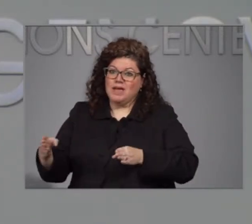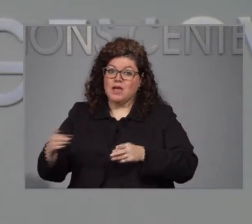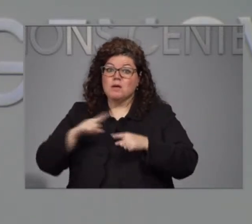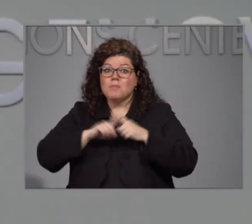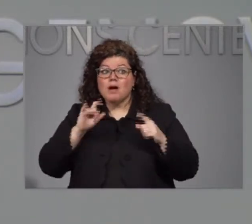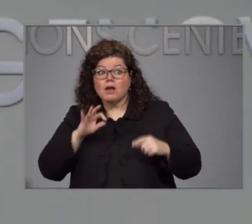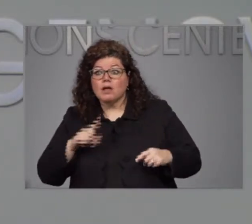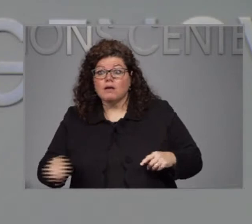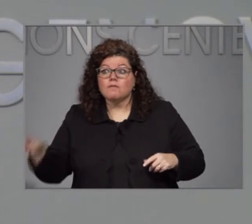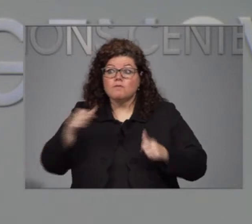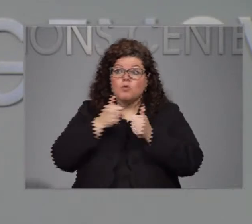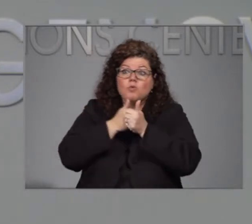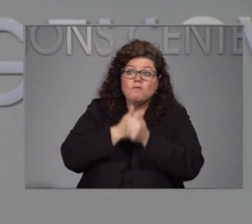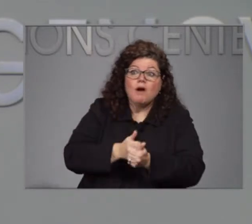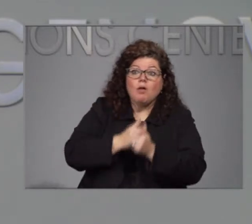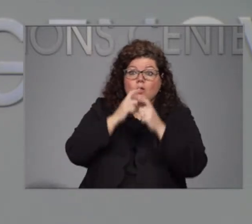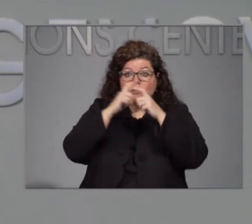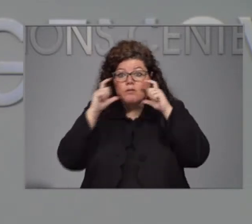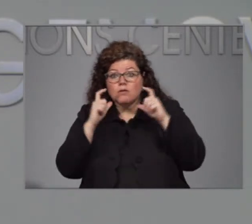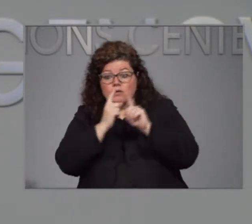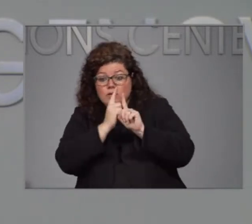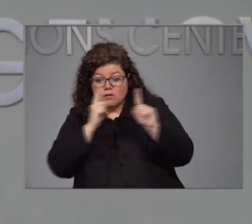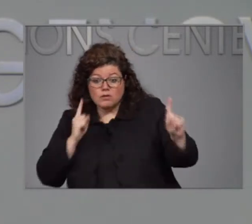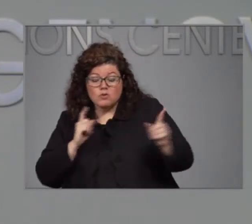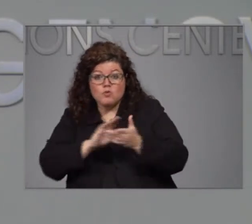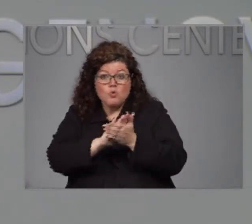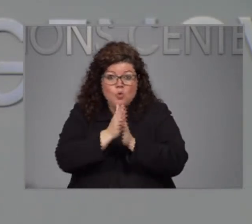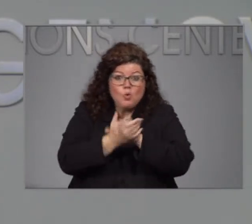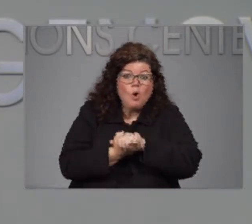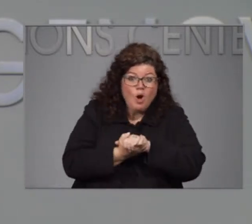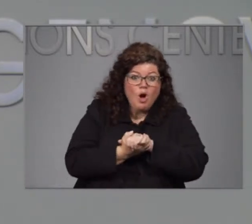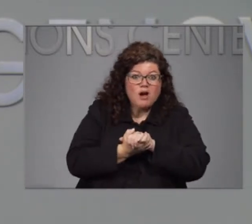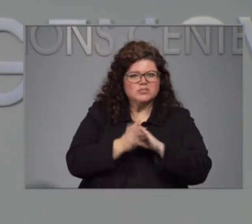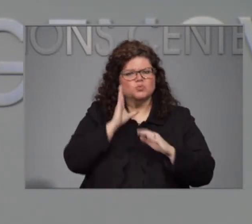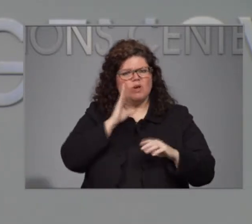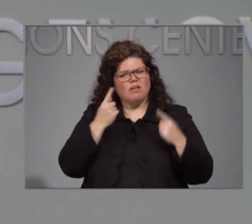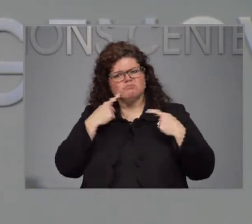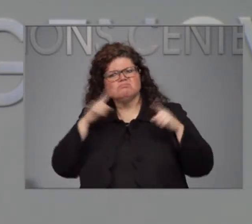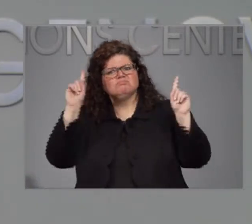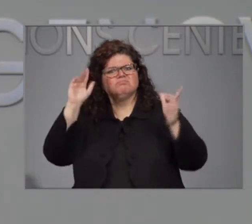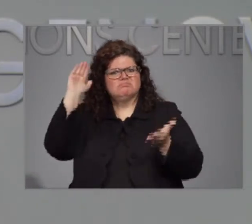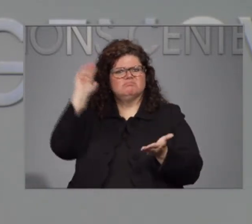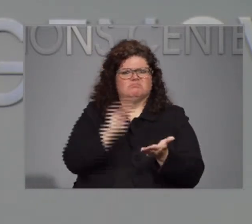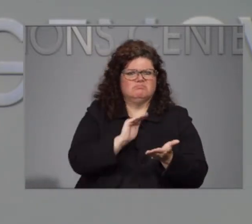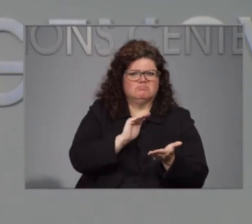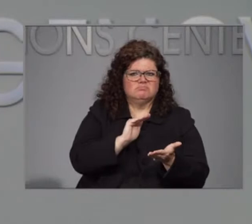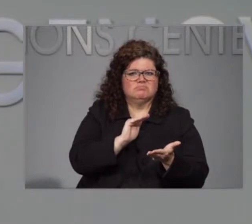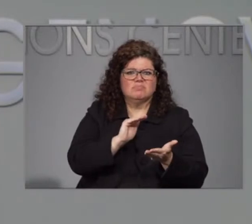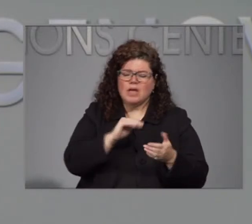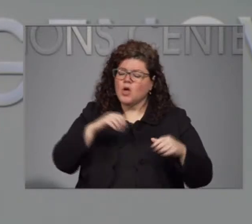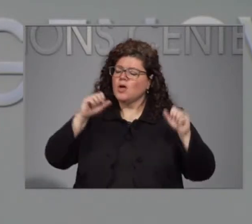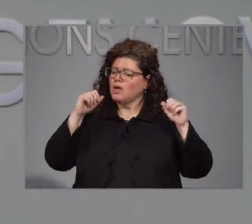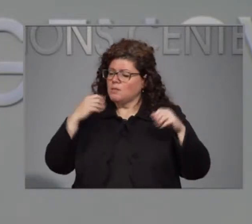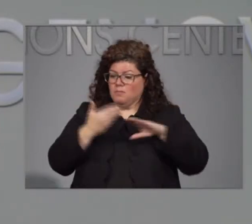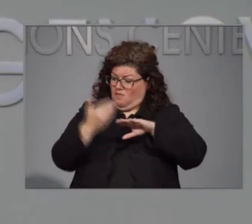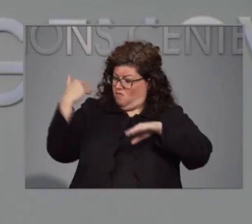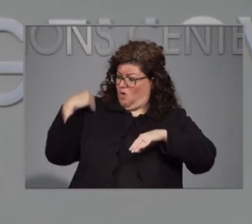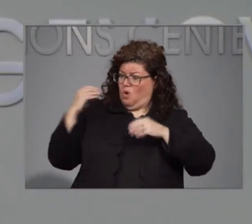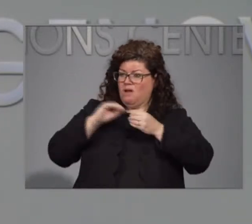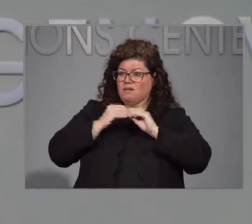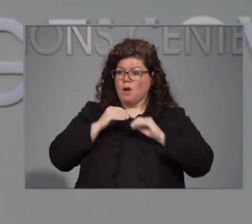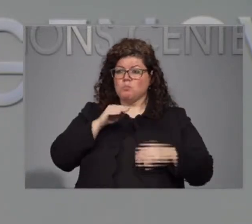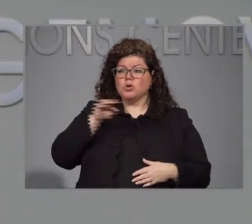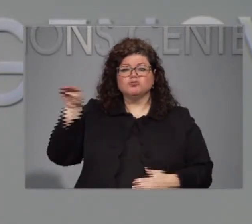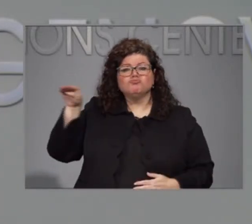them. Early on, North Carolinians came together and proved we can flatten the curve, and we can do it again.